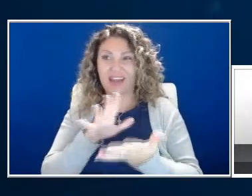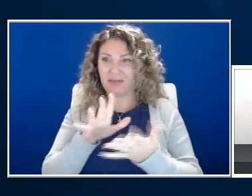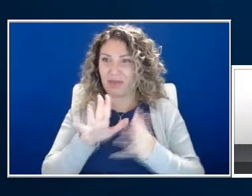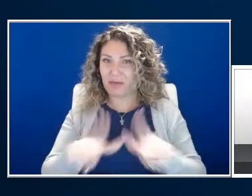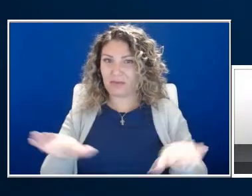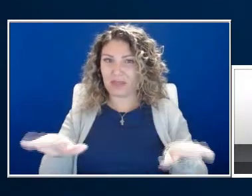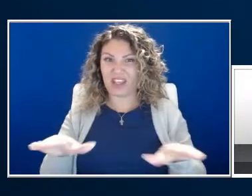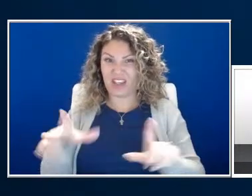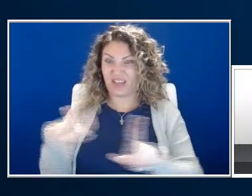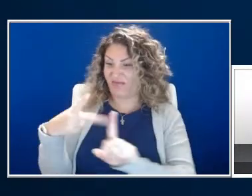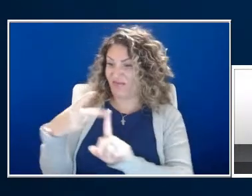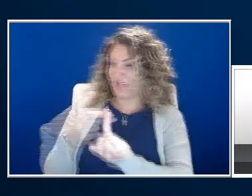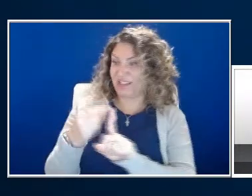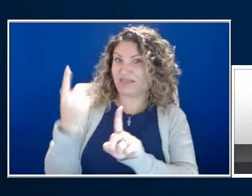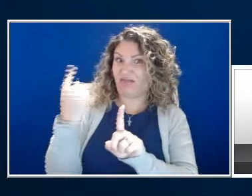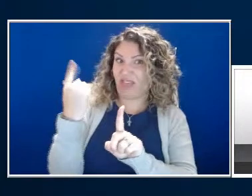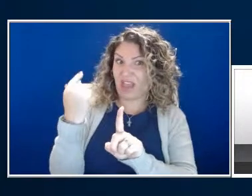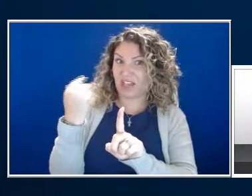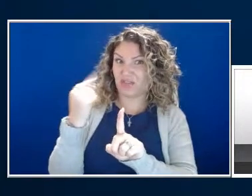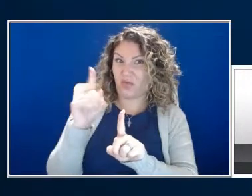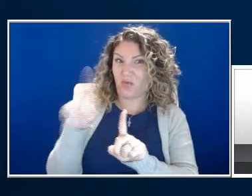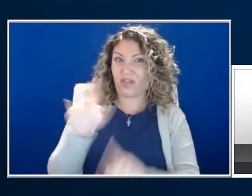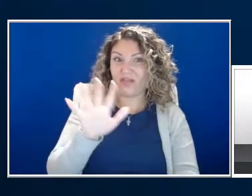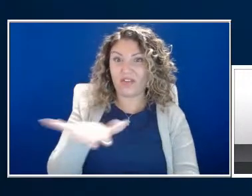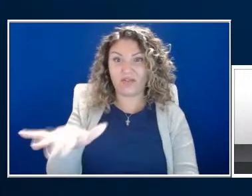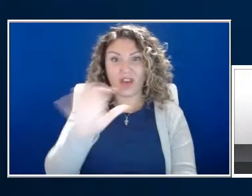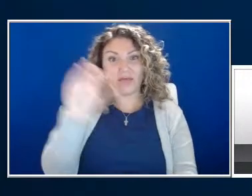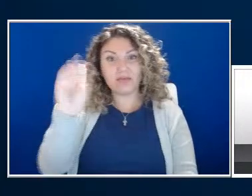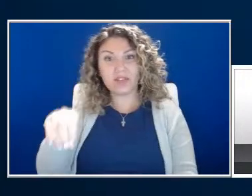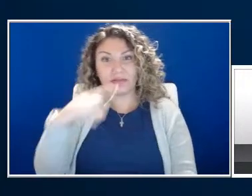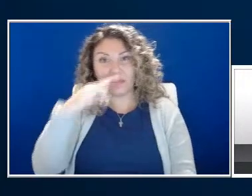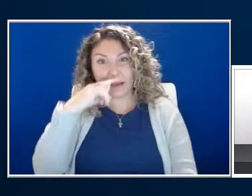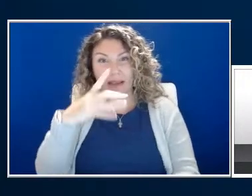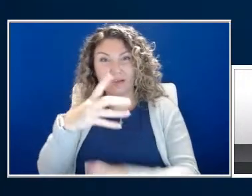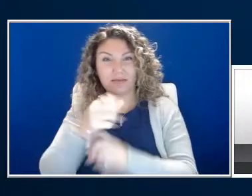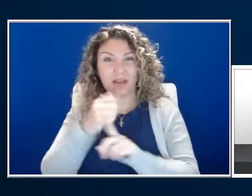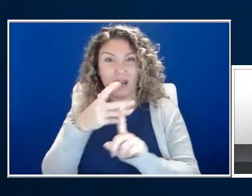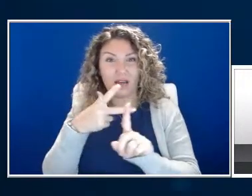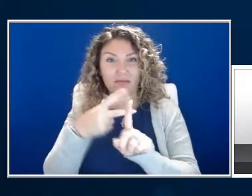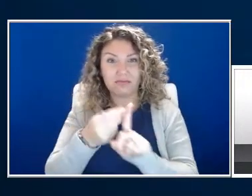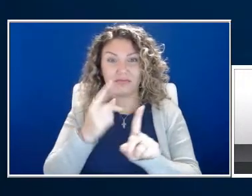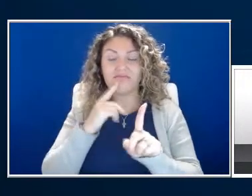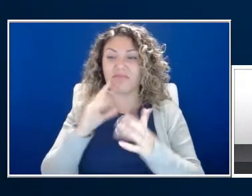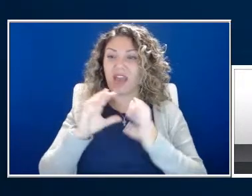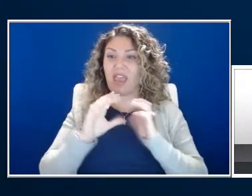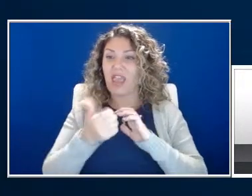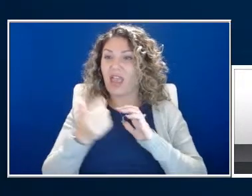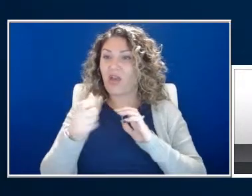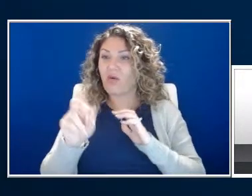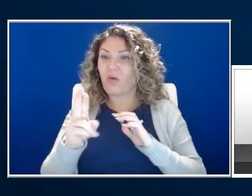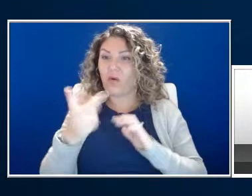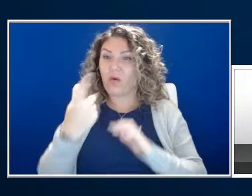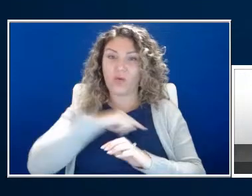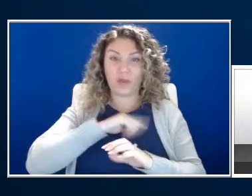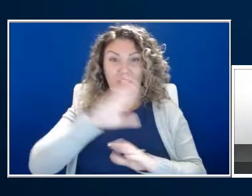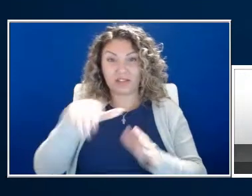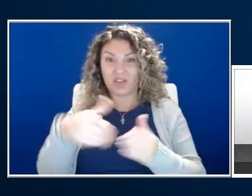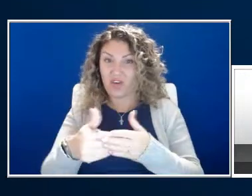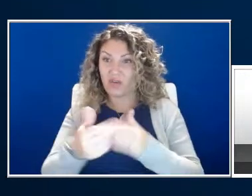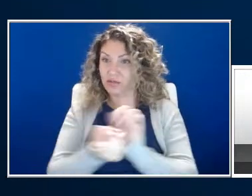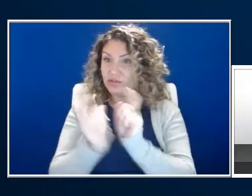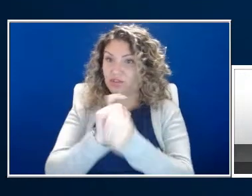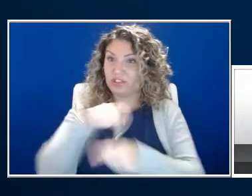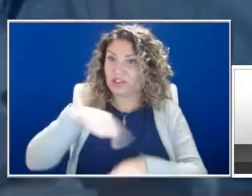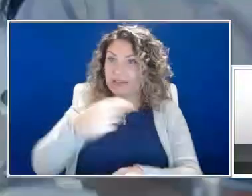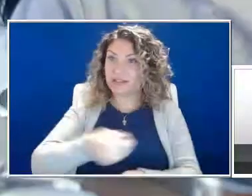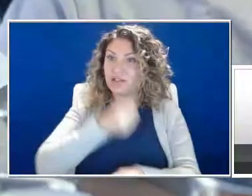year, only 55% of kids getting their vaccine. How are we, or what are we as a whole doing to help change this year? Well, I